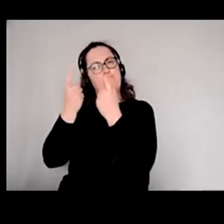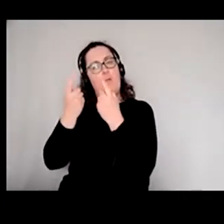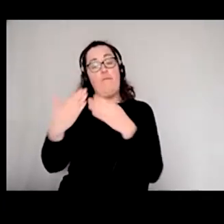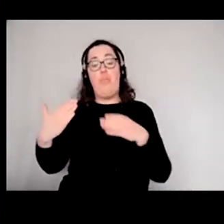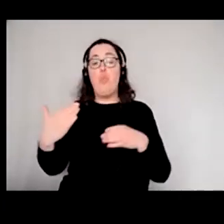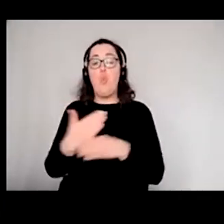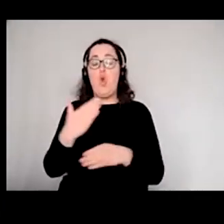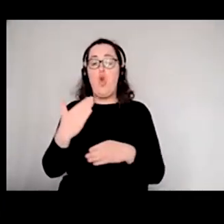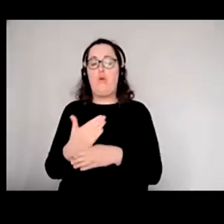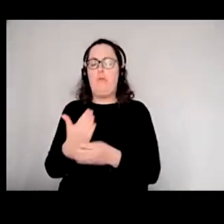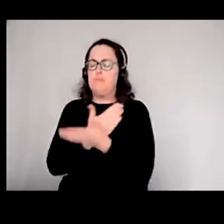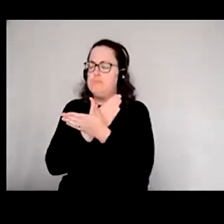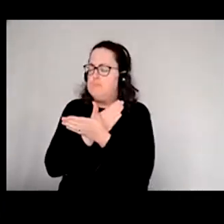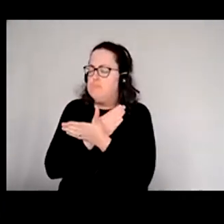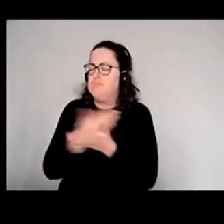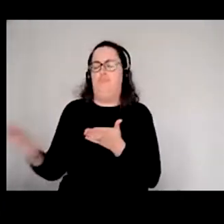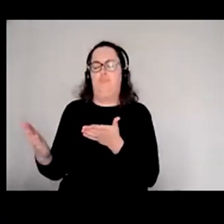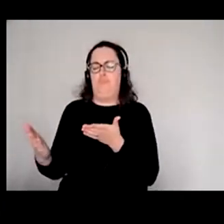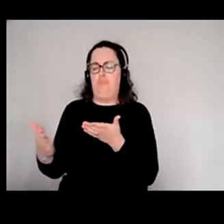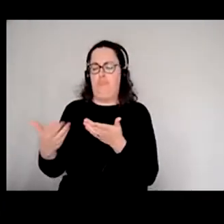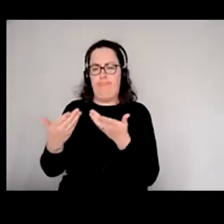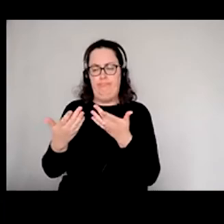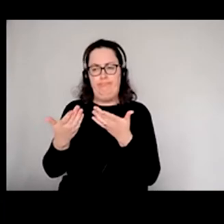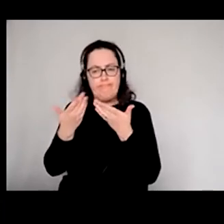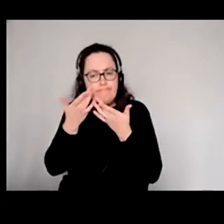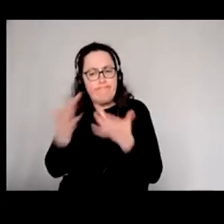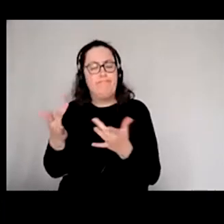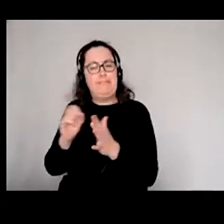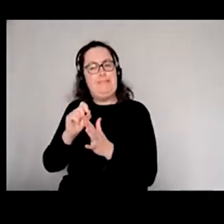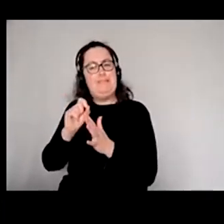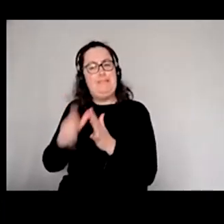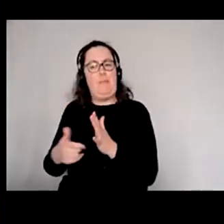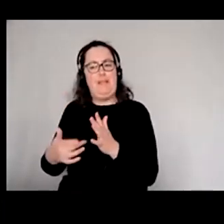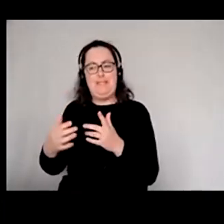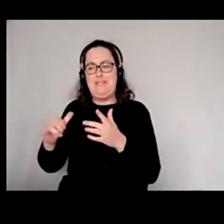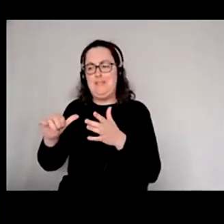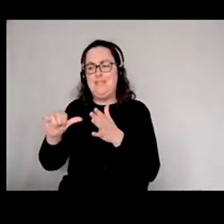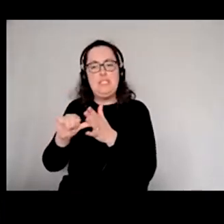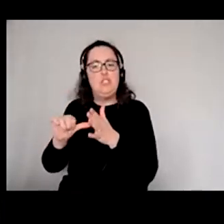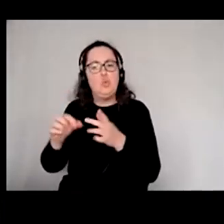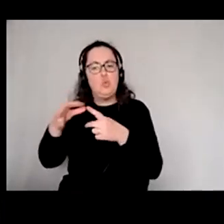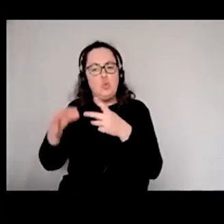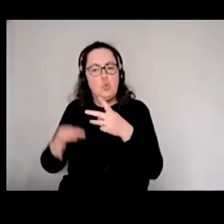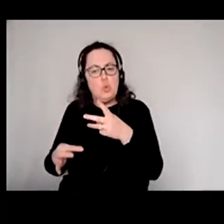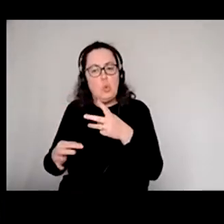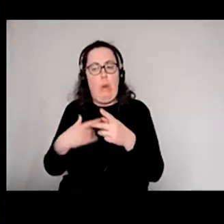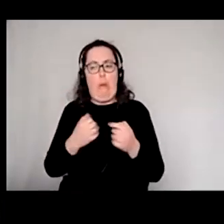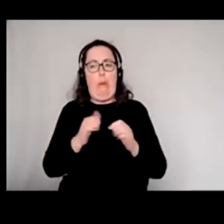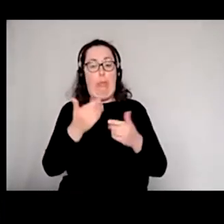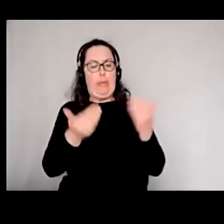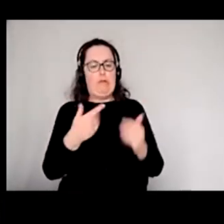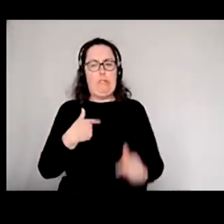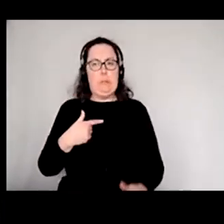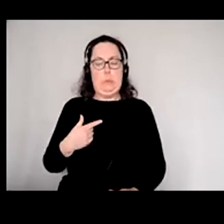overtly about disability issues and the gallery or the institution are going, well, we don't really want to go anywhere near